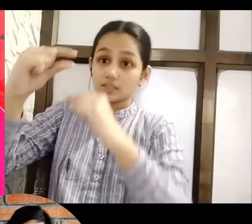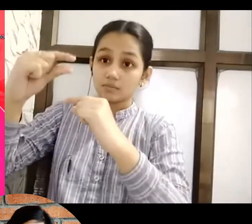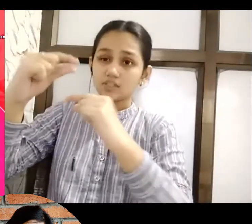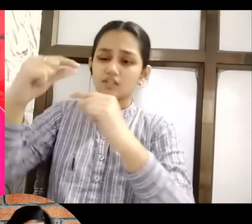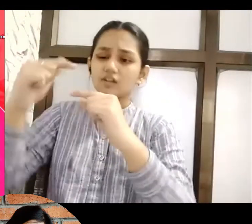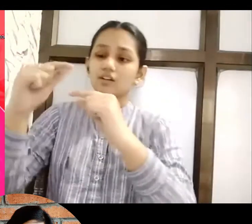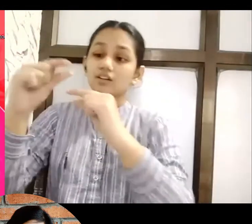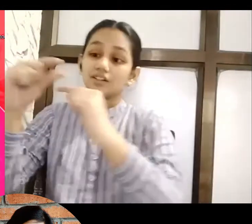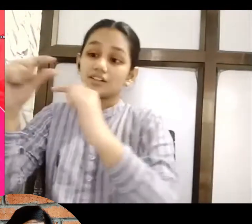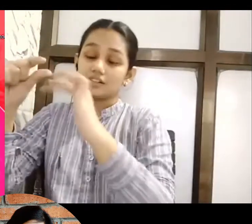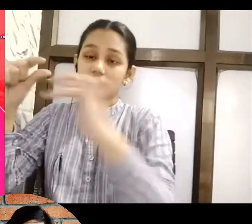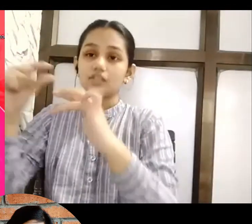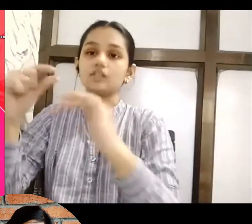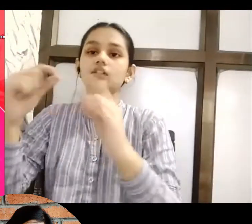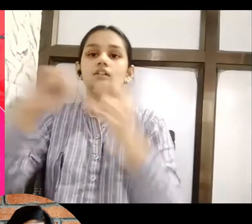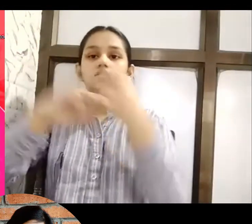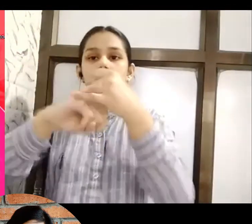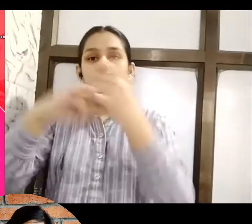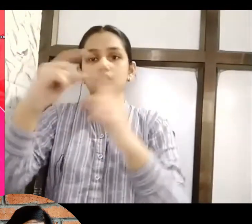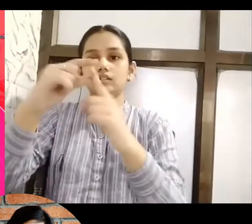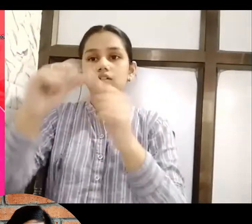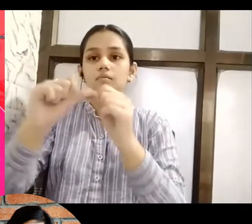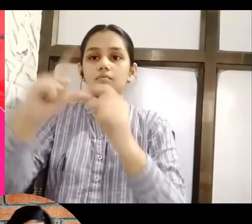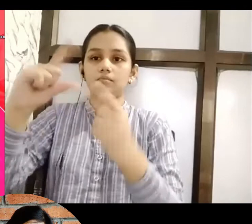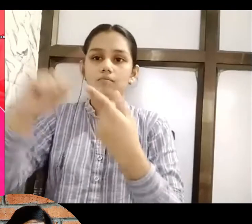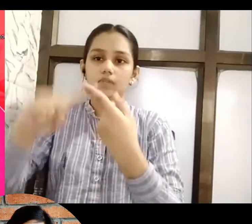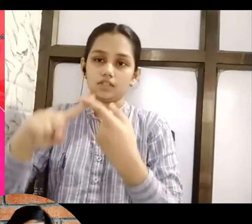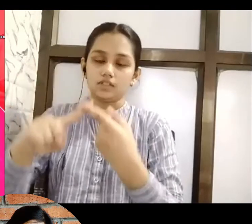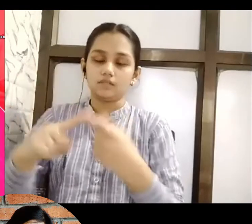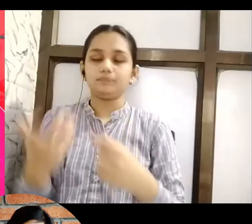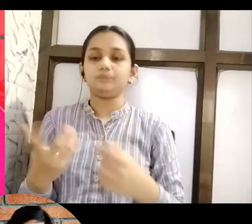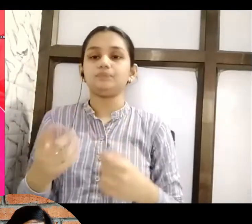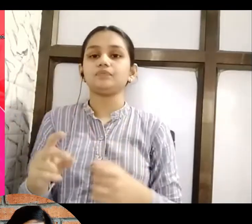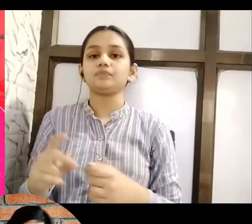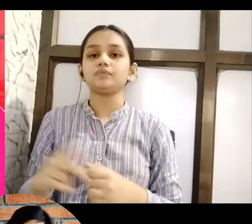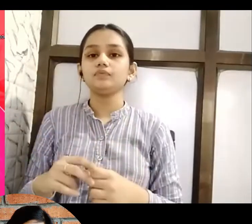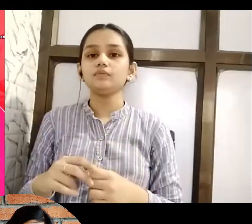I go, I am getting space between 2 lines.